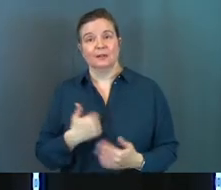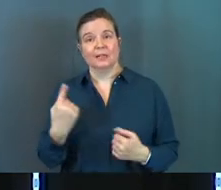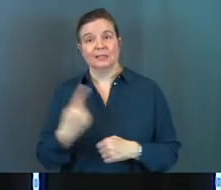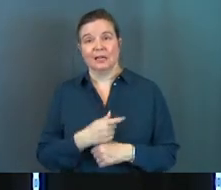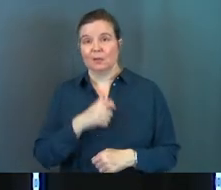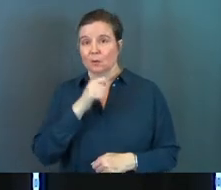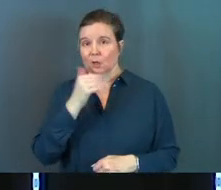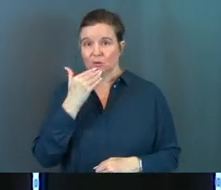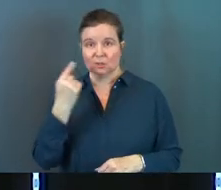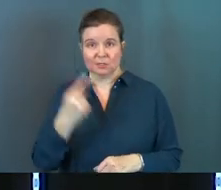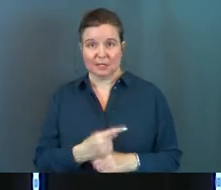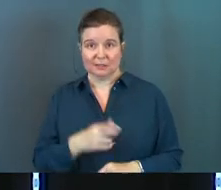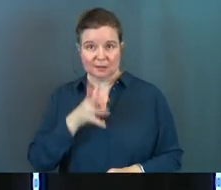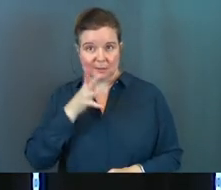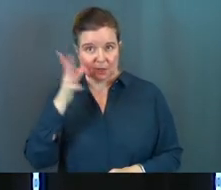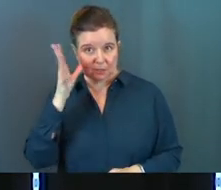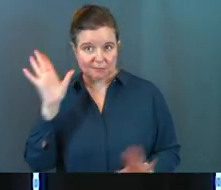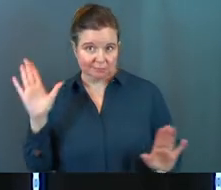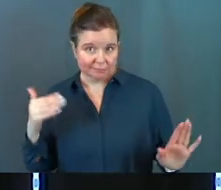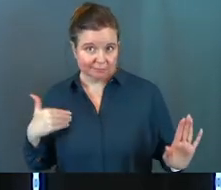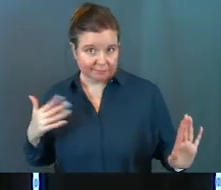had days that weren't good days in our parenting.